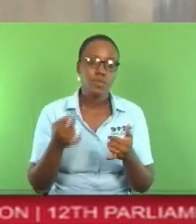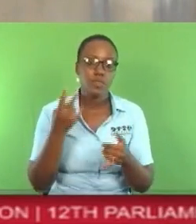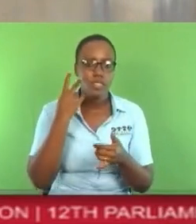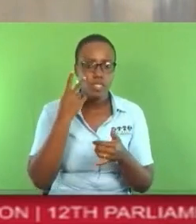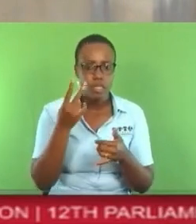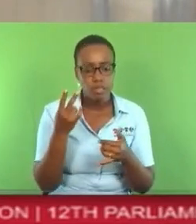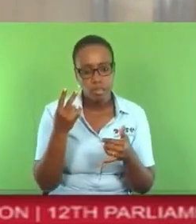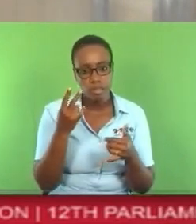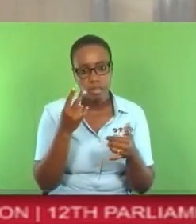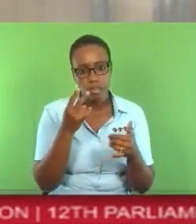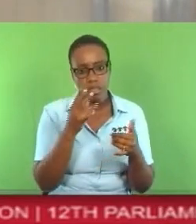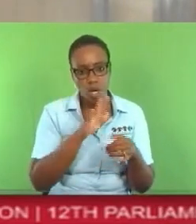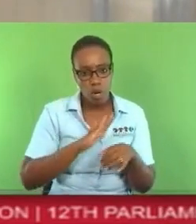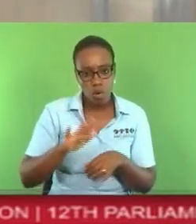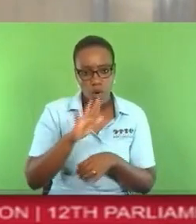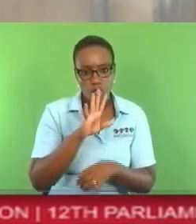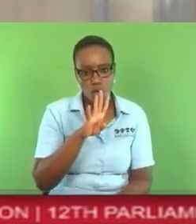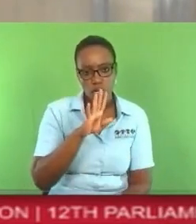of about